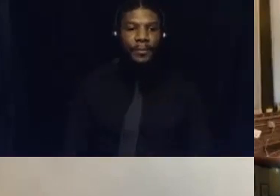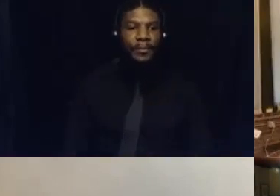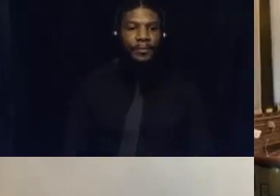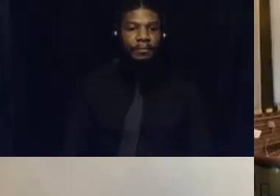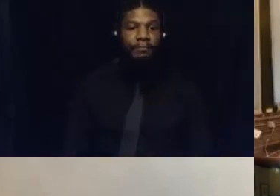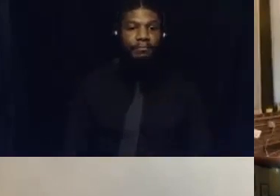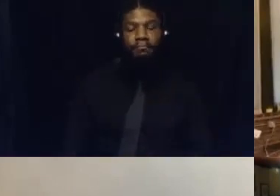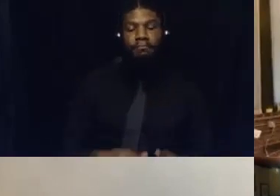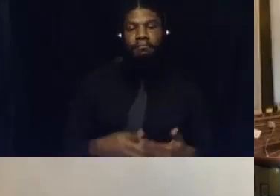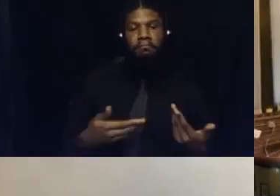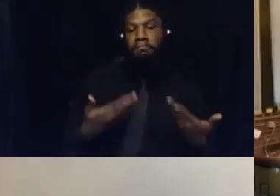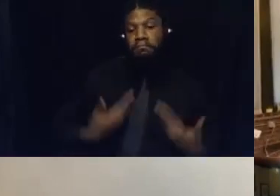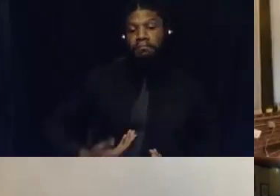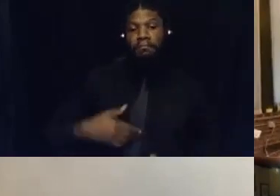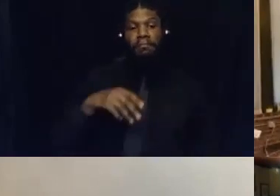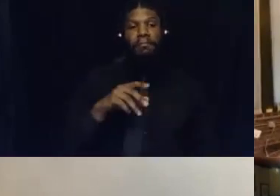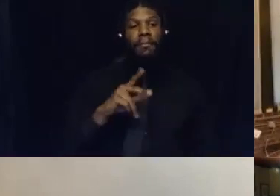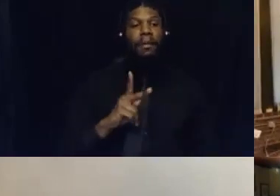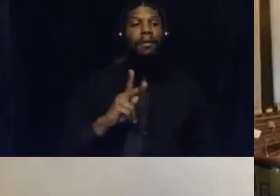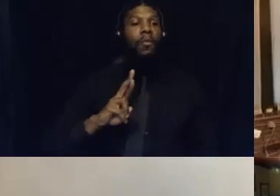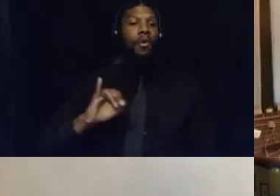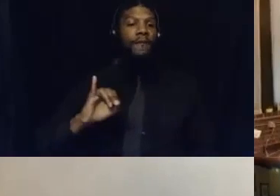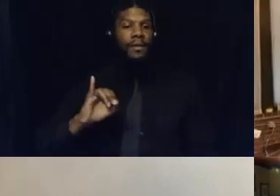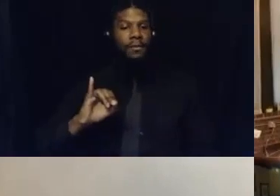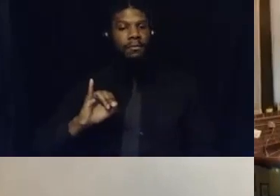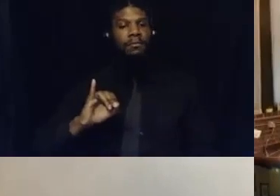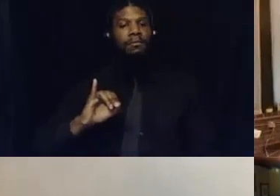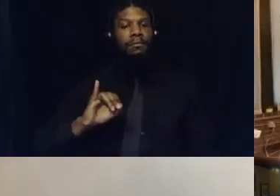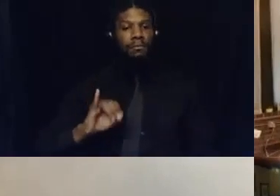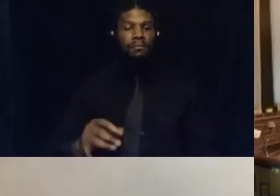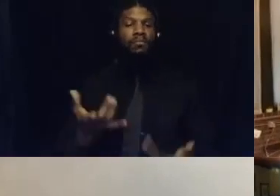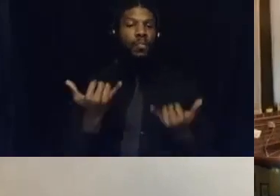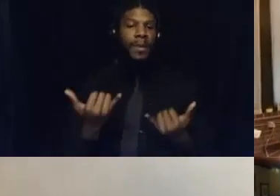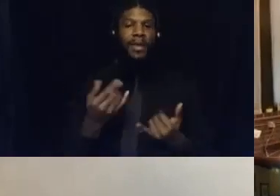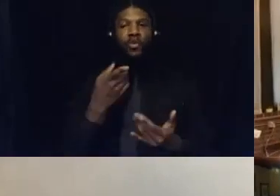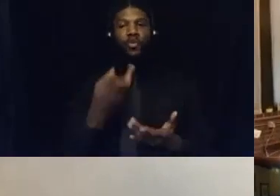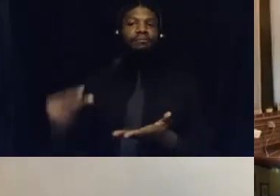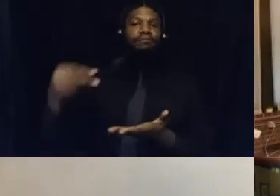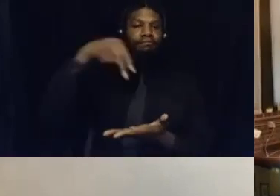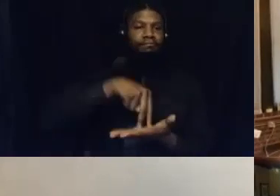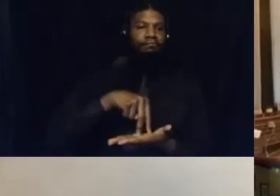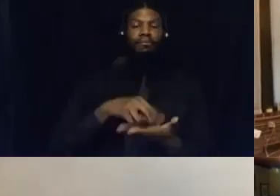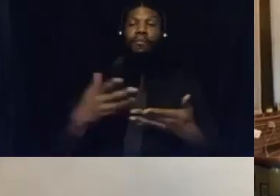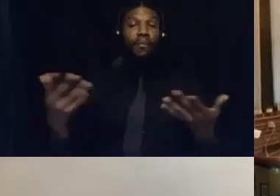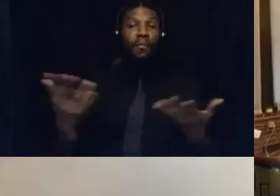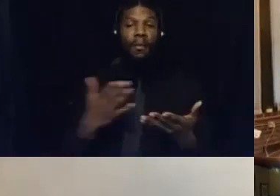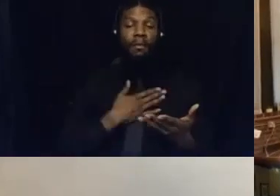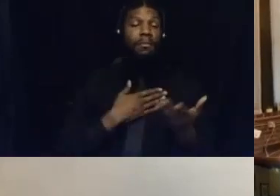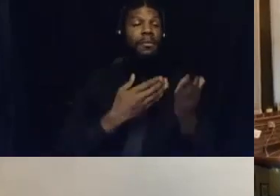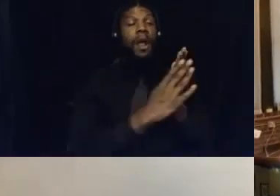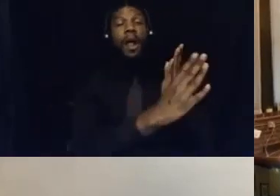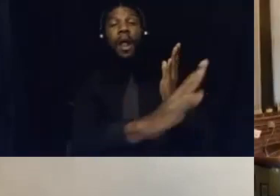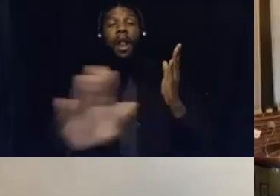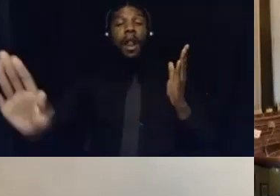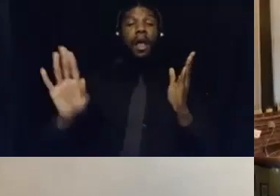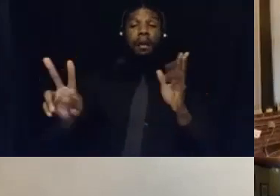My name is Kahlil Robert Irving. You are standing in my installation of large-scale wallpaper